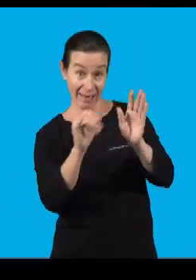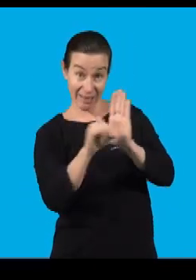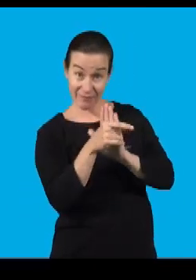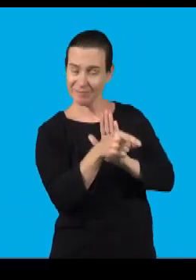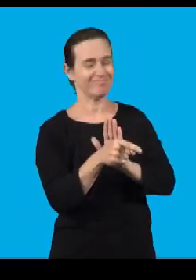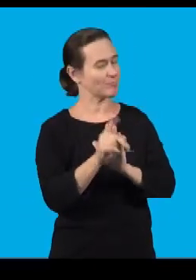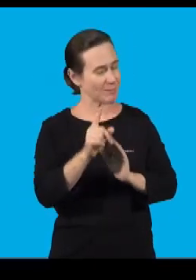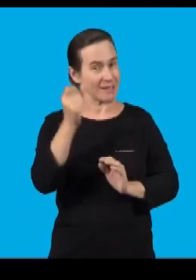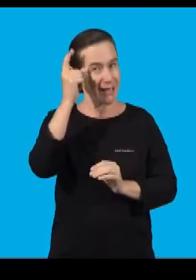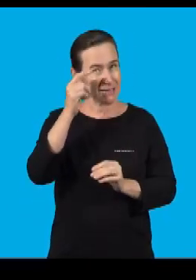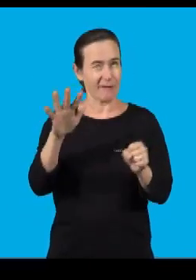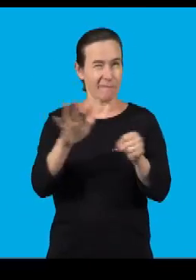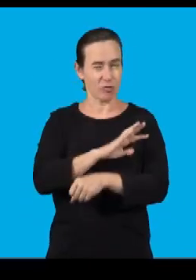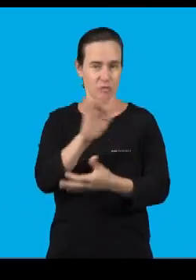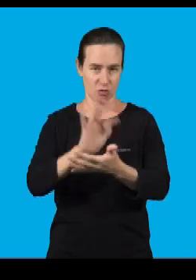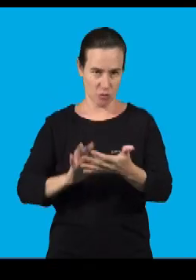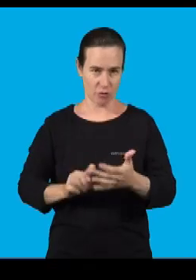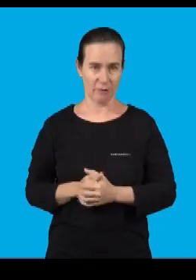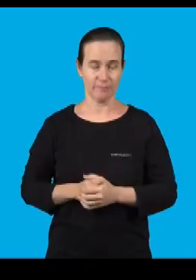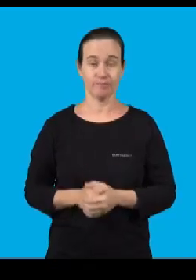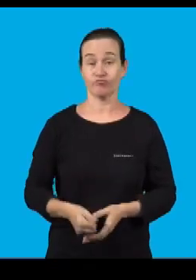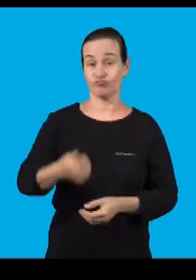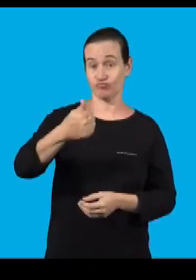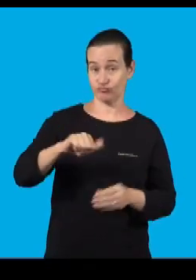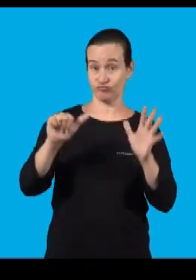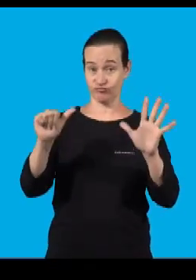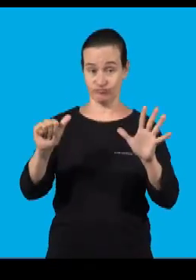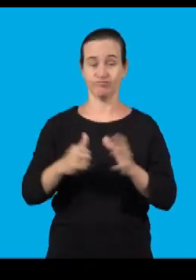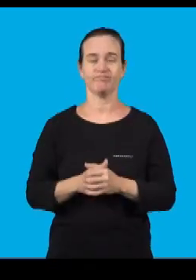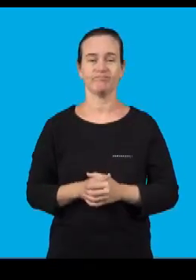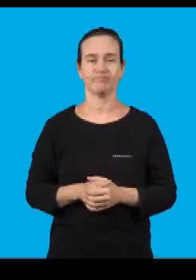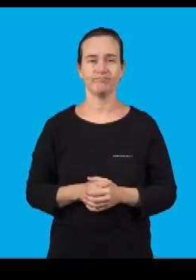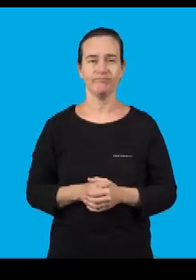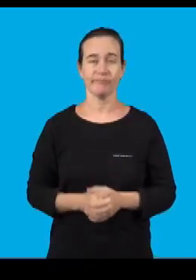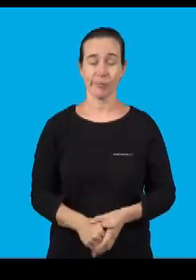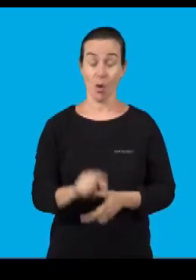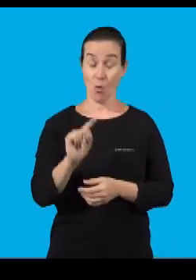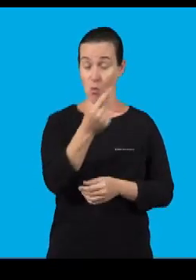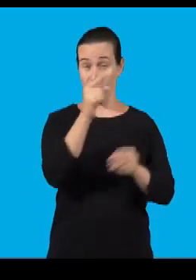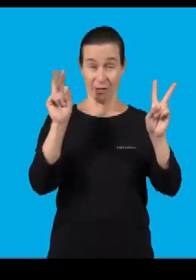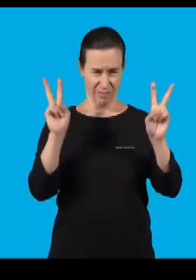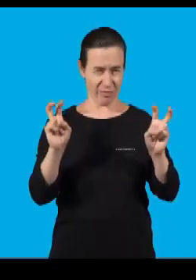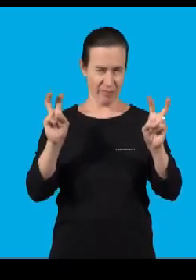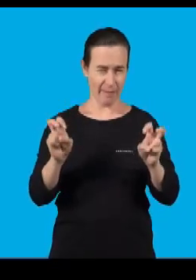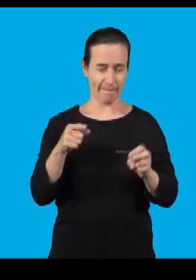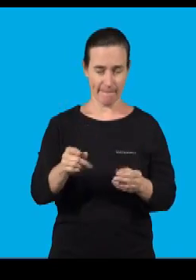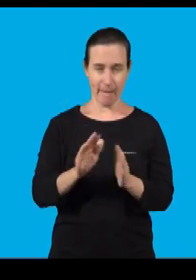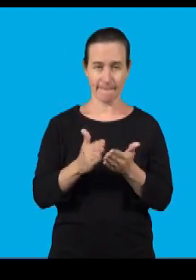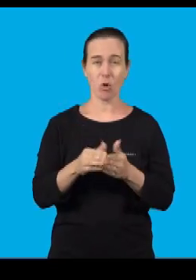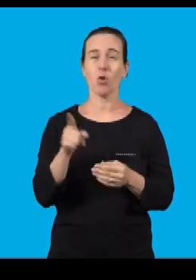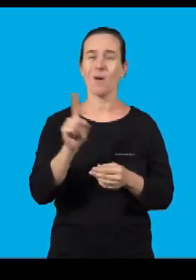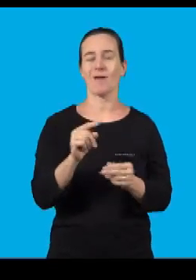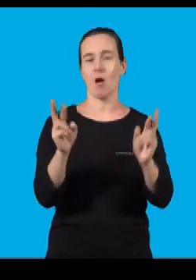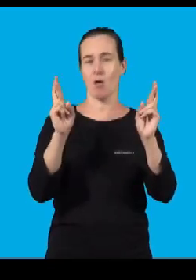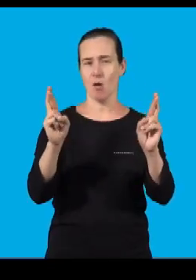identified in the text. All right. Moving on to our next question. One of the themes in Cry the Beloved Country